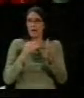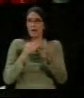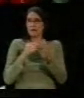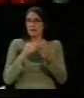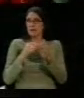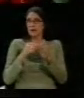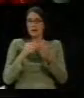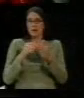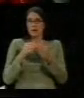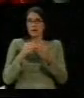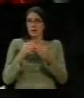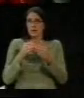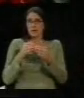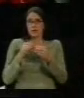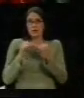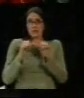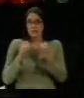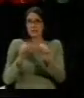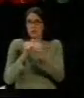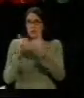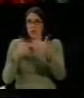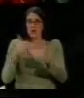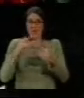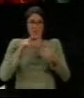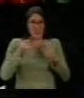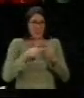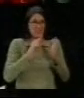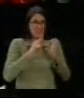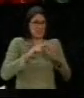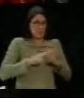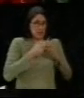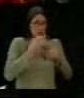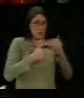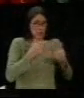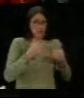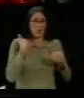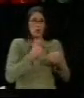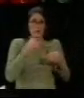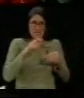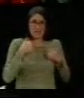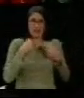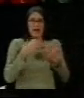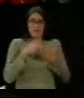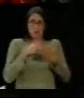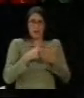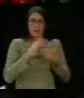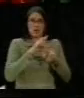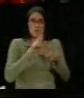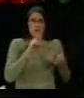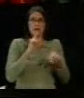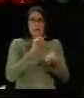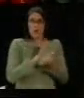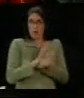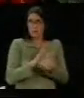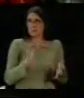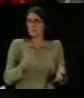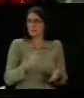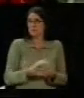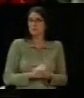process. This is the beginning of the process, and we need to have the money earmarked. Let me say